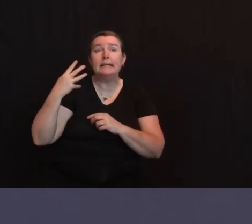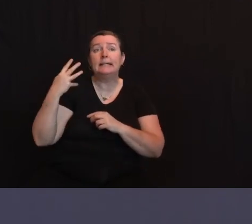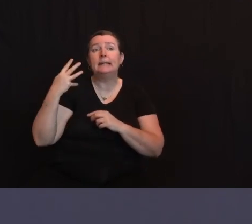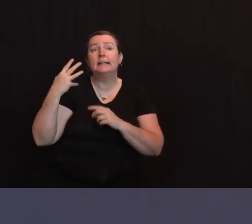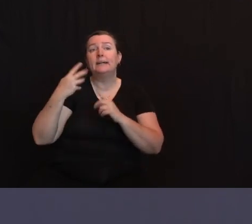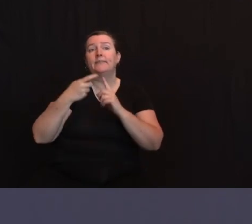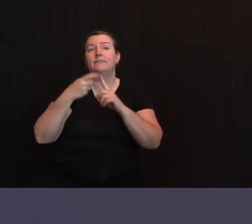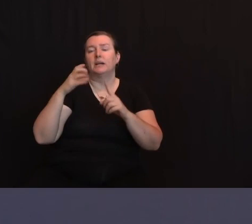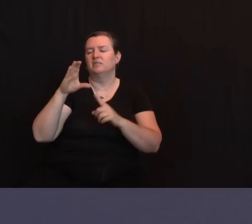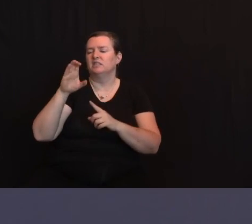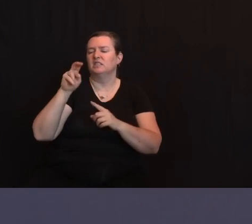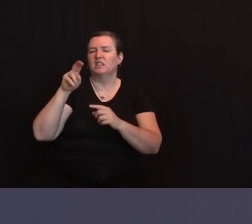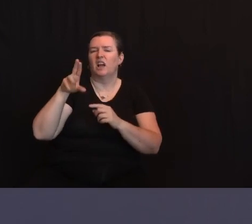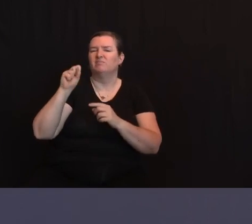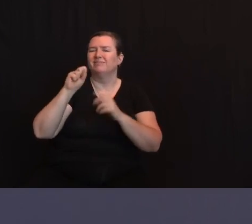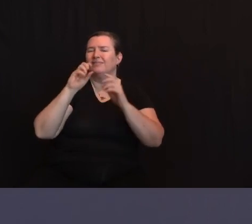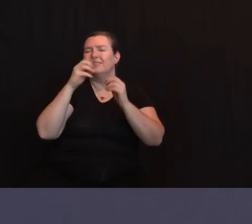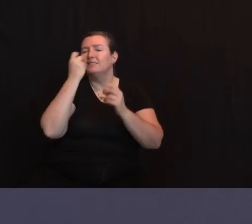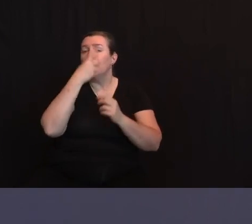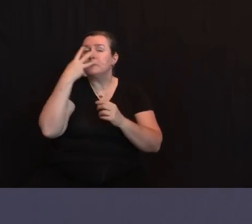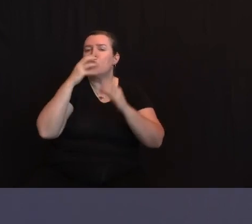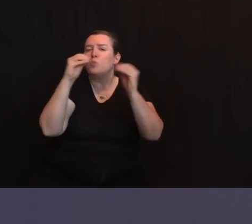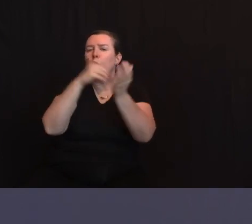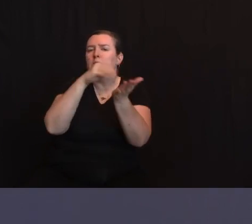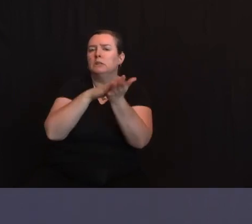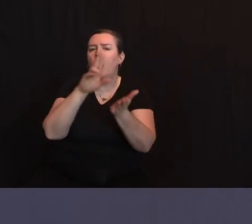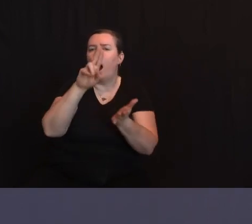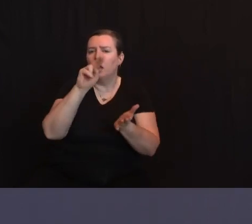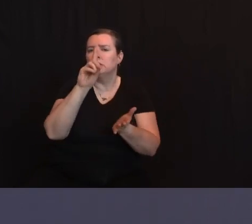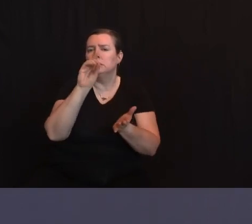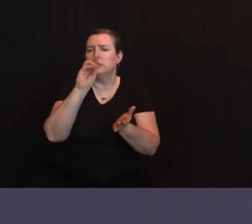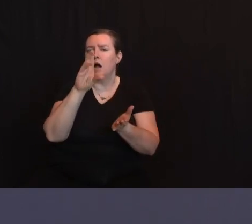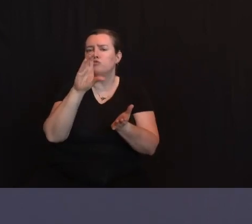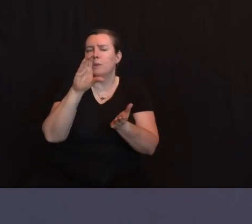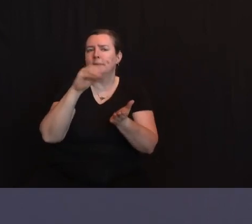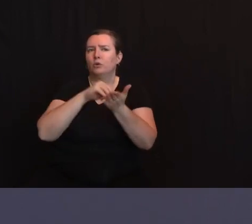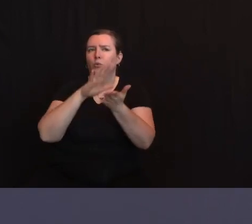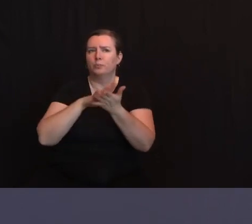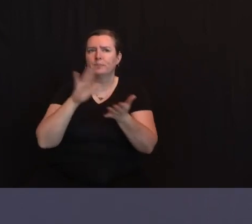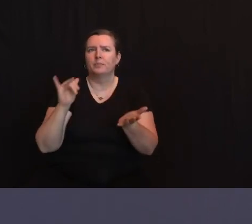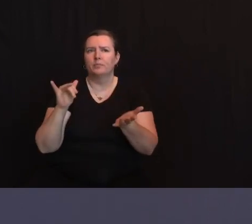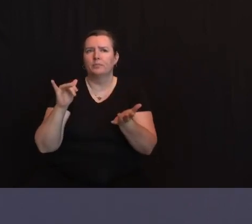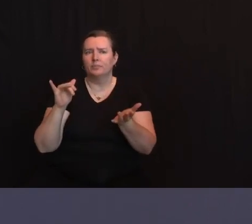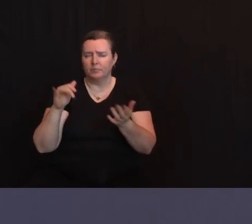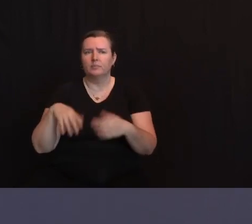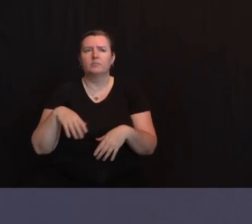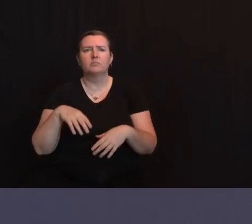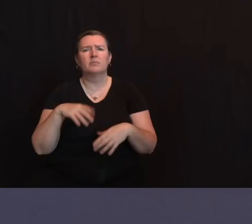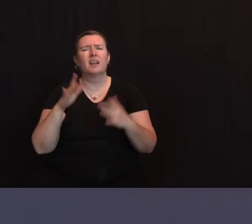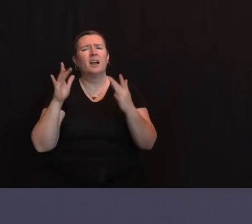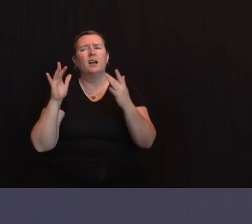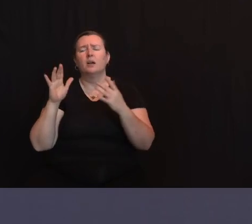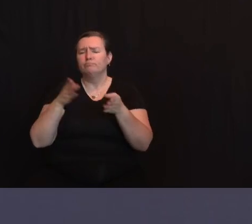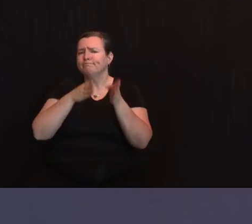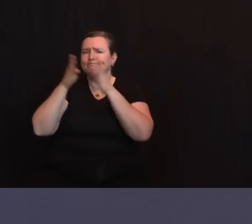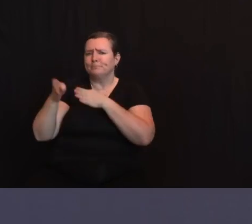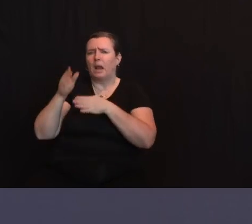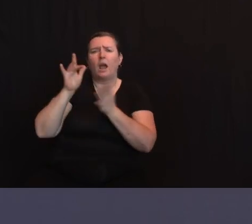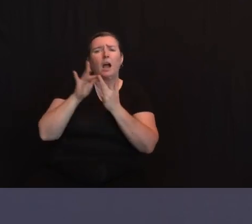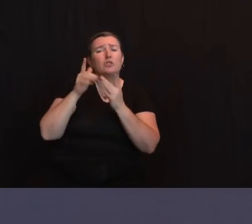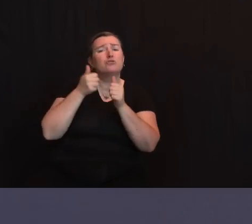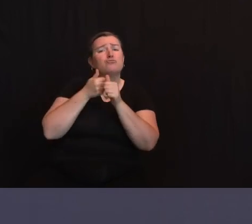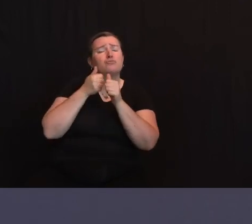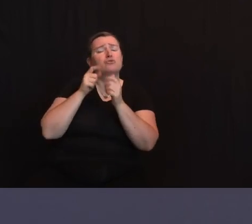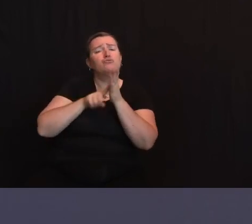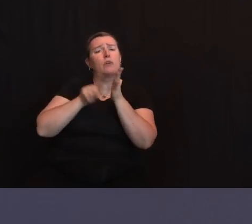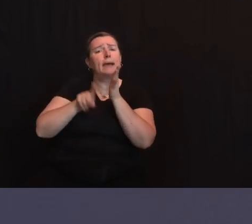contact tracers have been hired, trained, and deployed so far, and in what communities? We're not asking about the 800 to 900 local tracers that